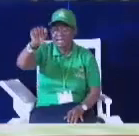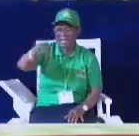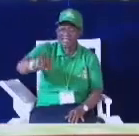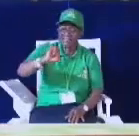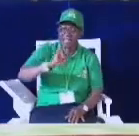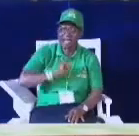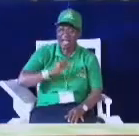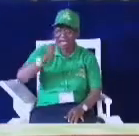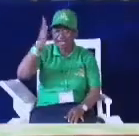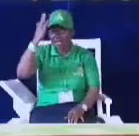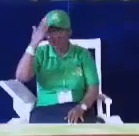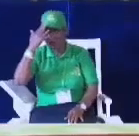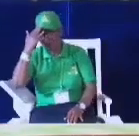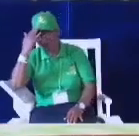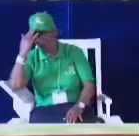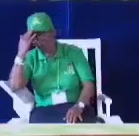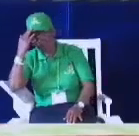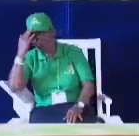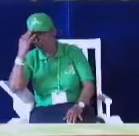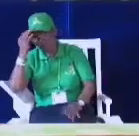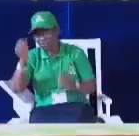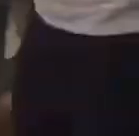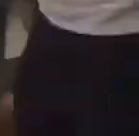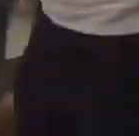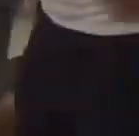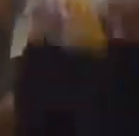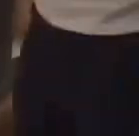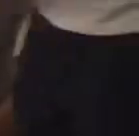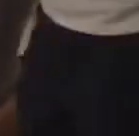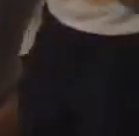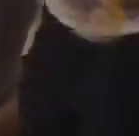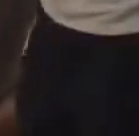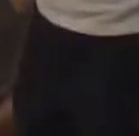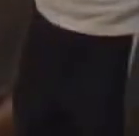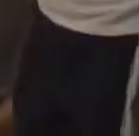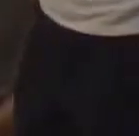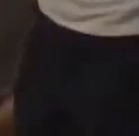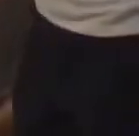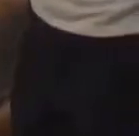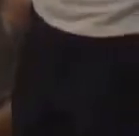miracles. I know, yes, I know. Hallelujah.